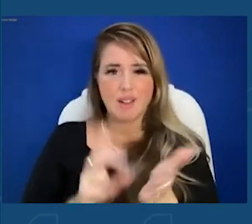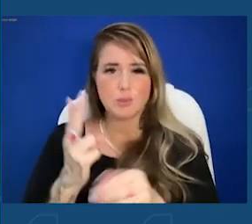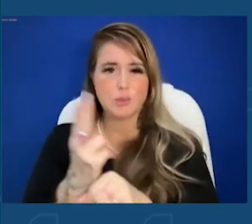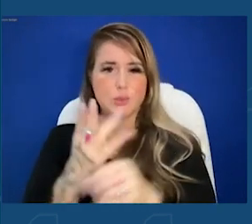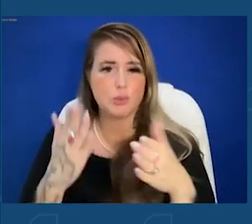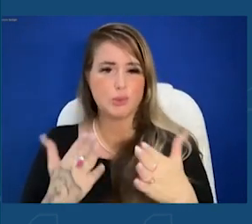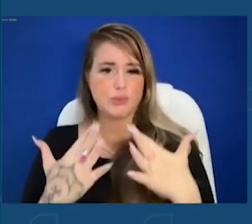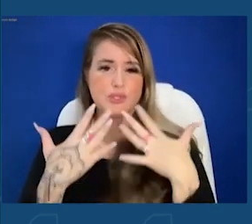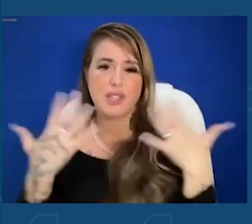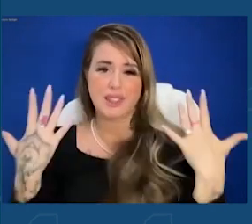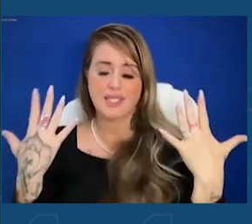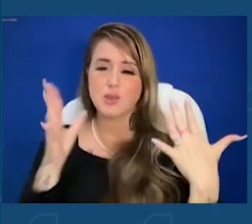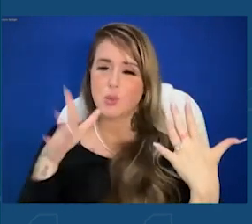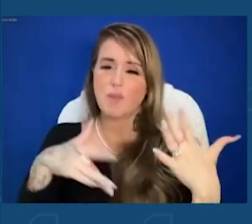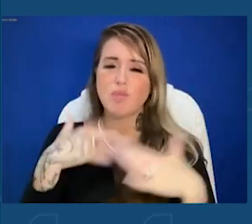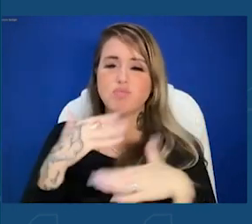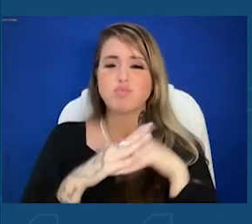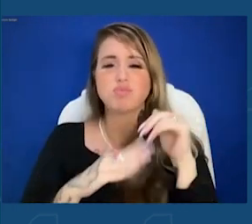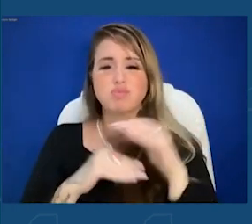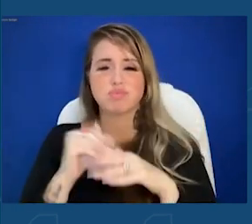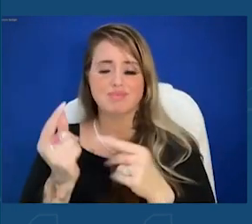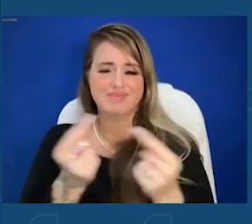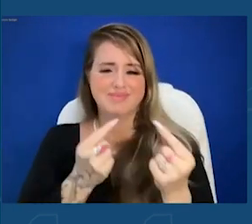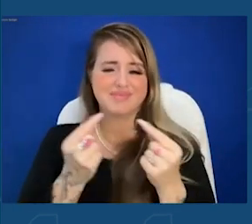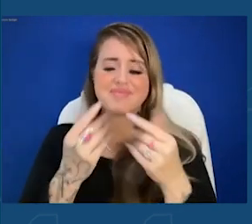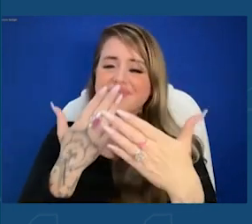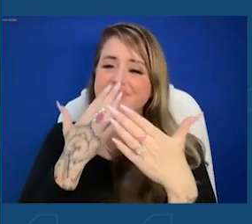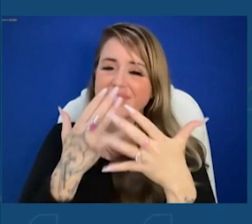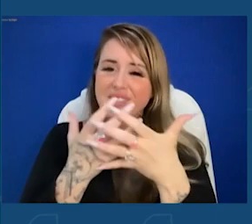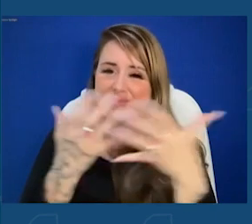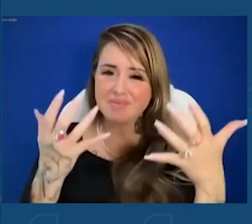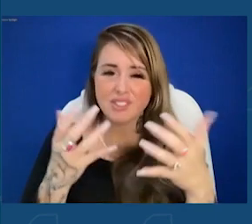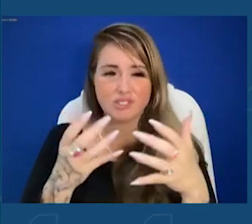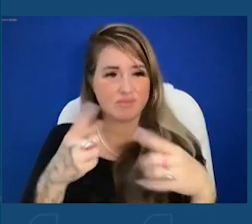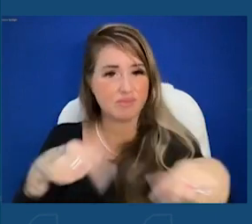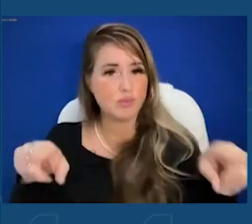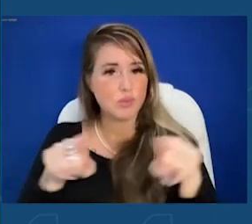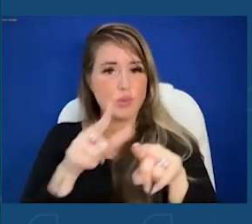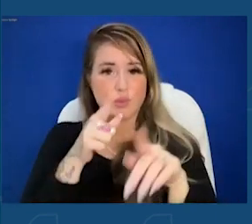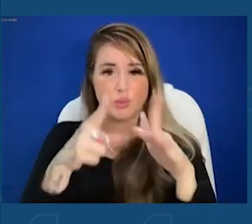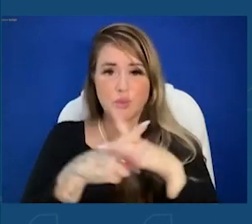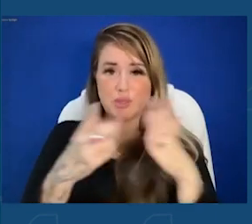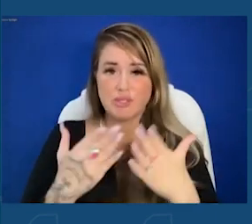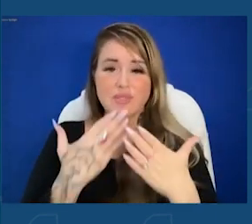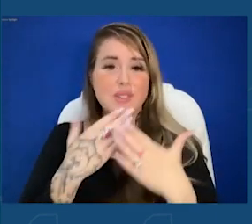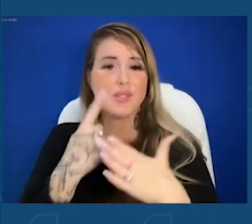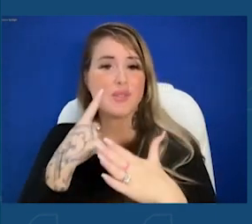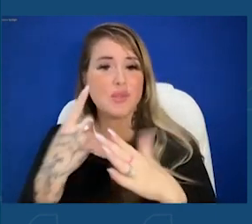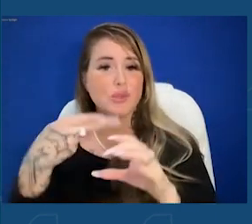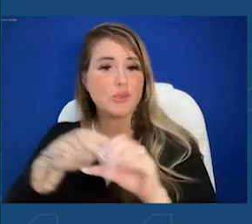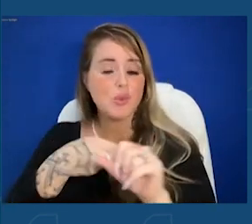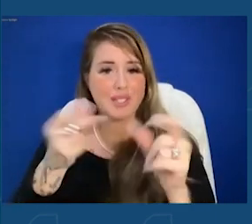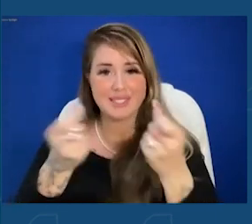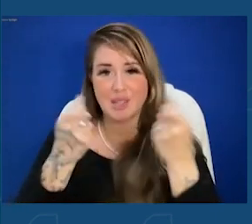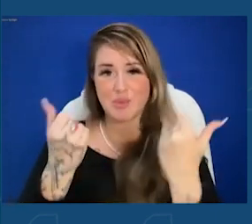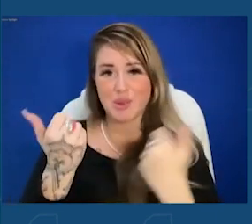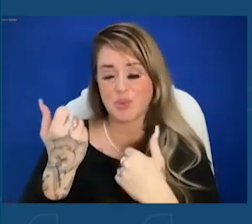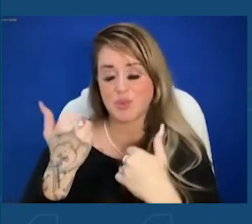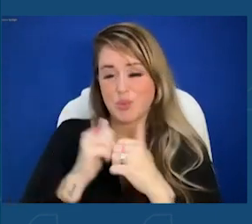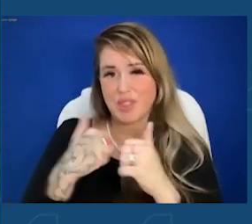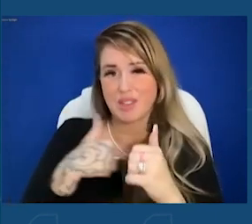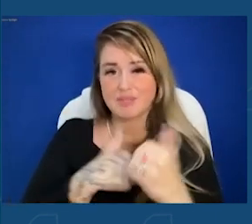So thank you all for being here. I greatly appreciate your coming to celebrate with us. I'm delighted to